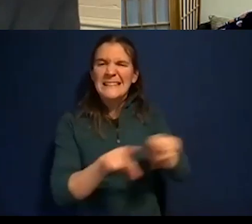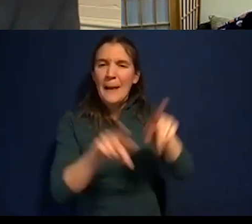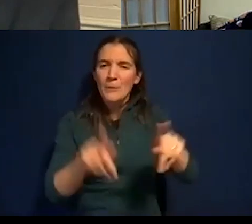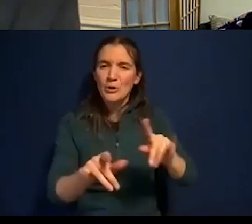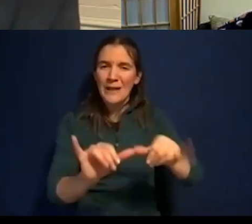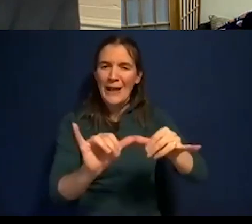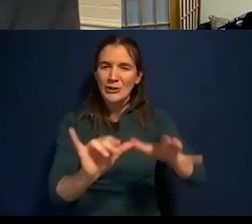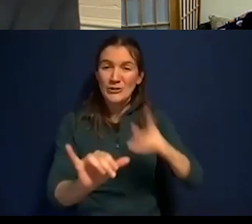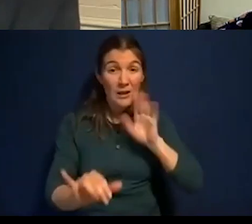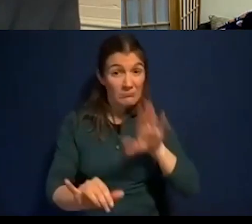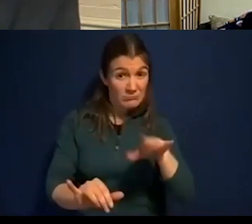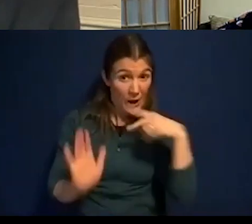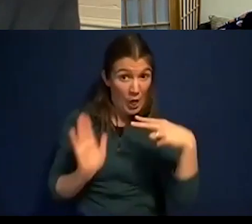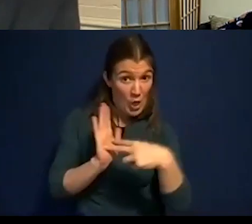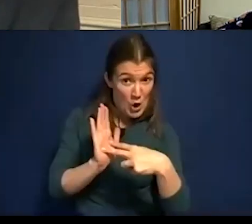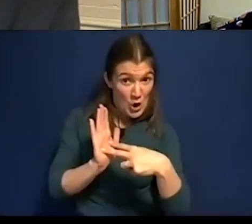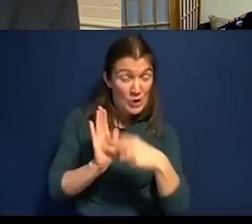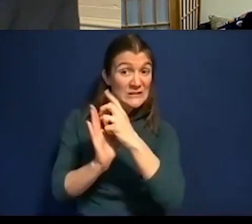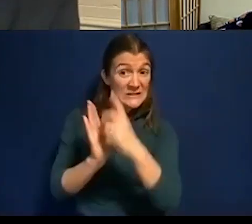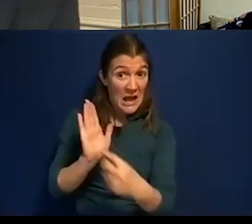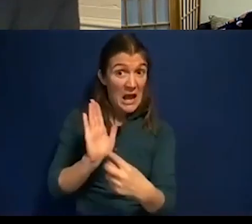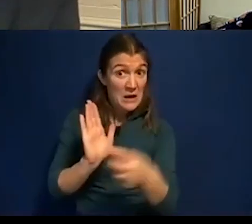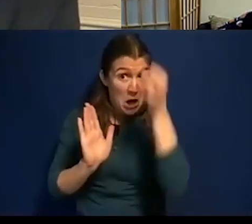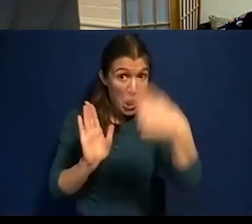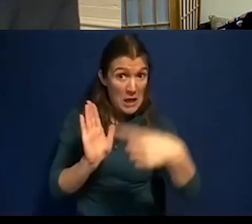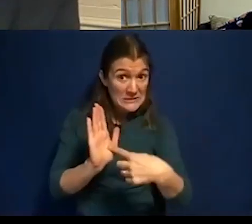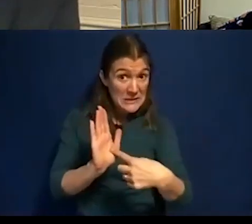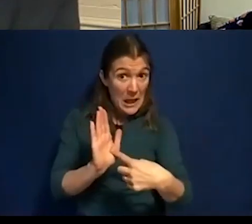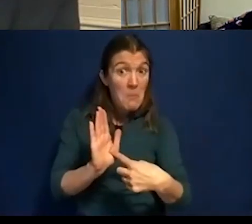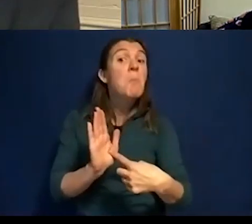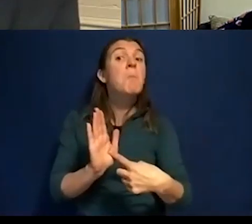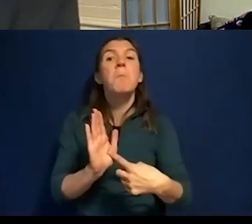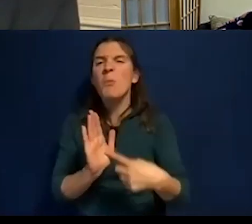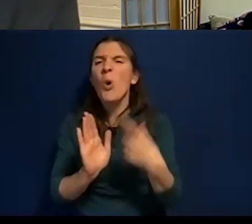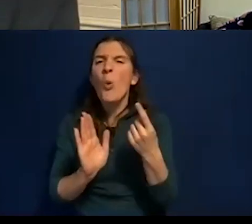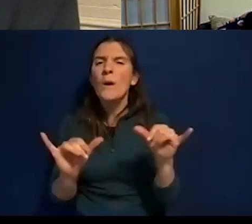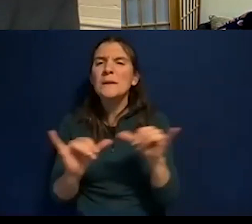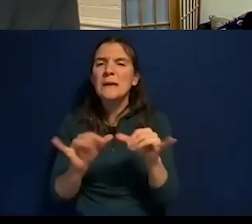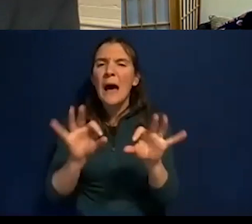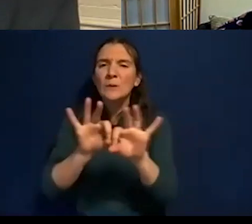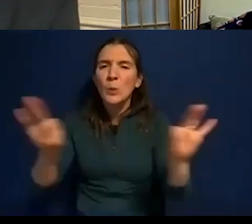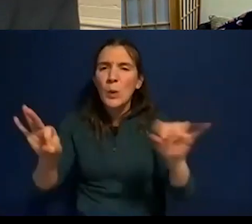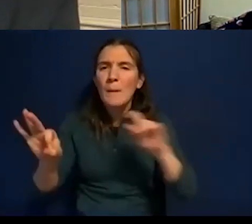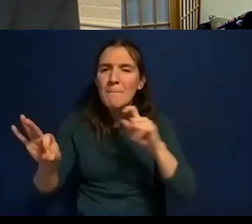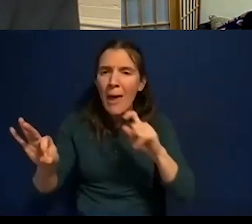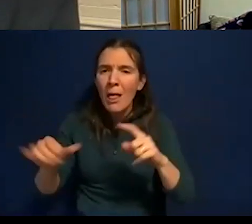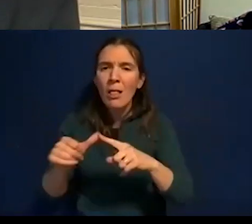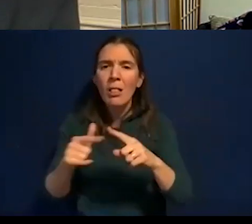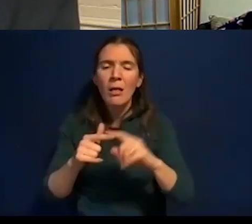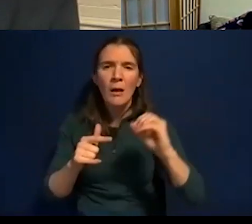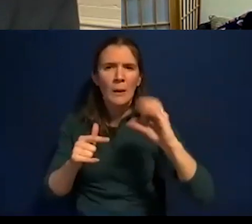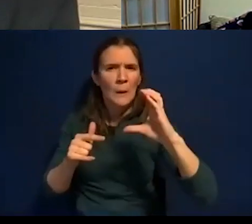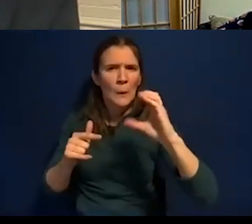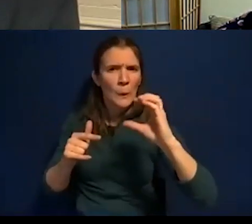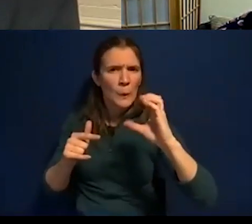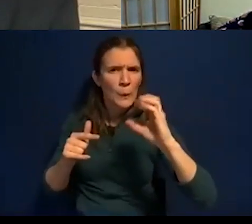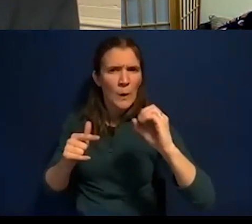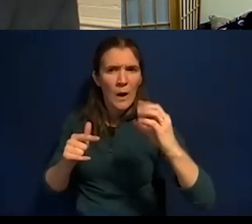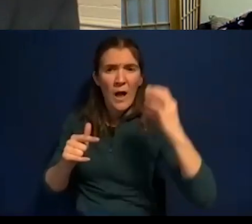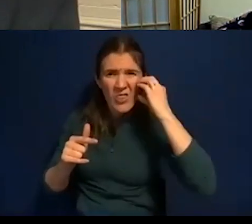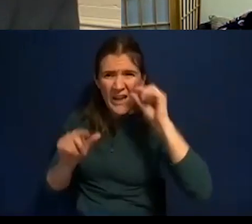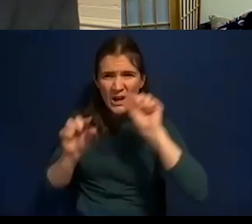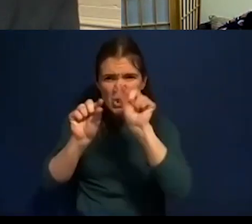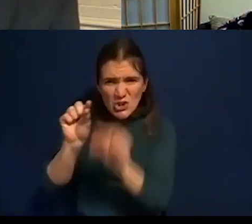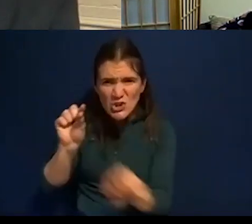and say, here's our concept. What size pipe, what diameter pipe, how thick does the wall have to